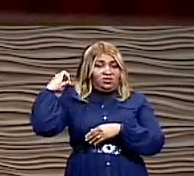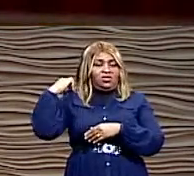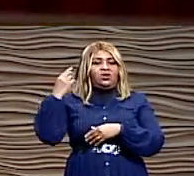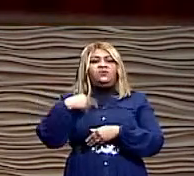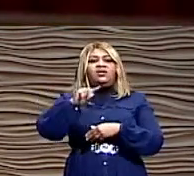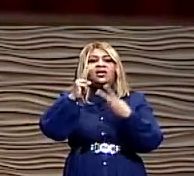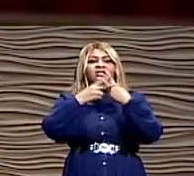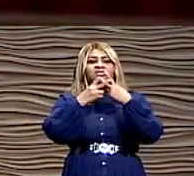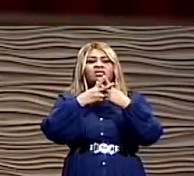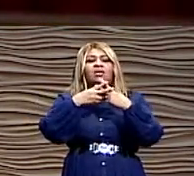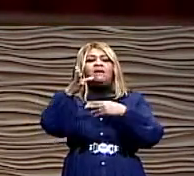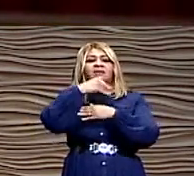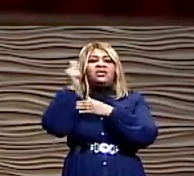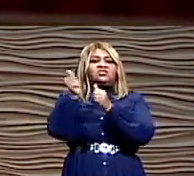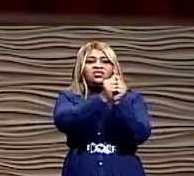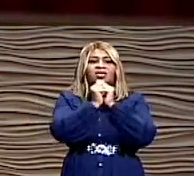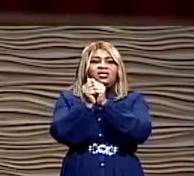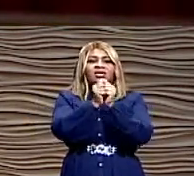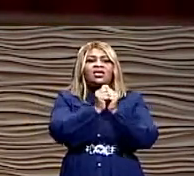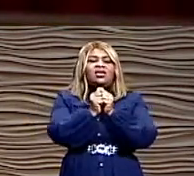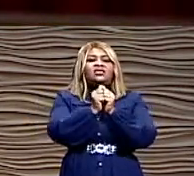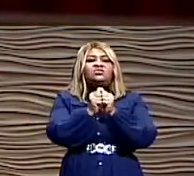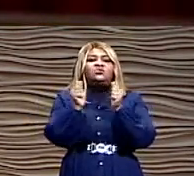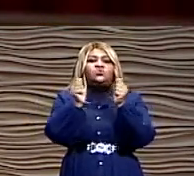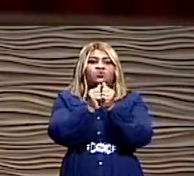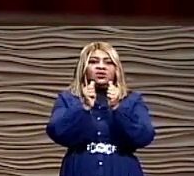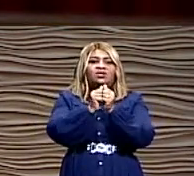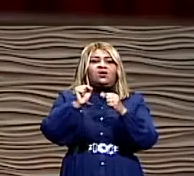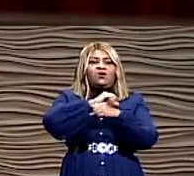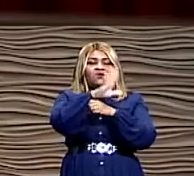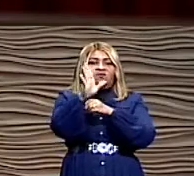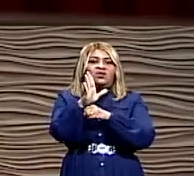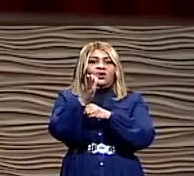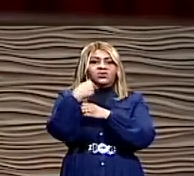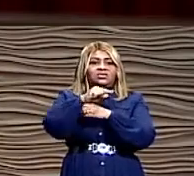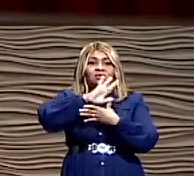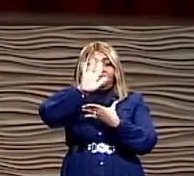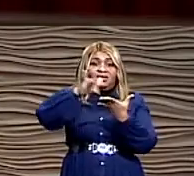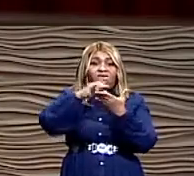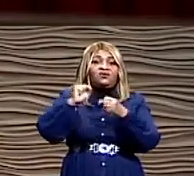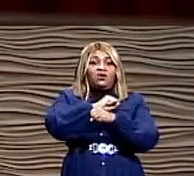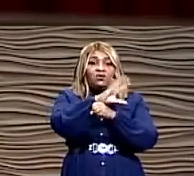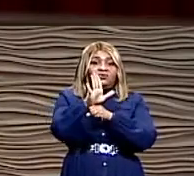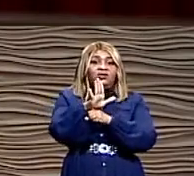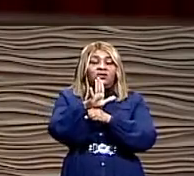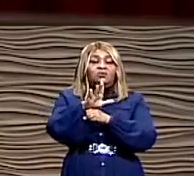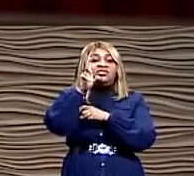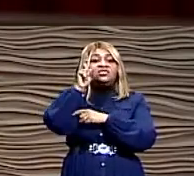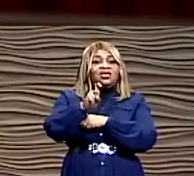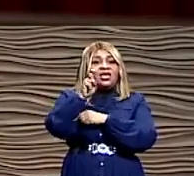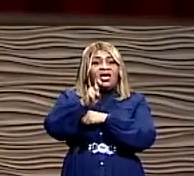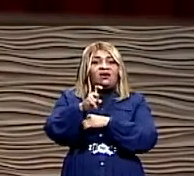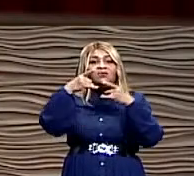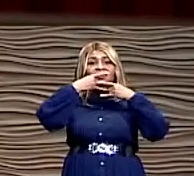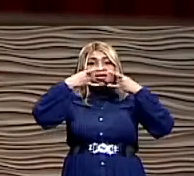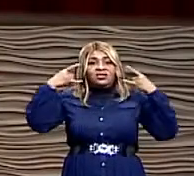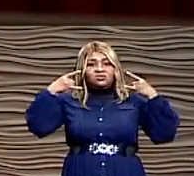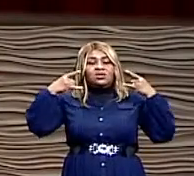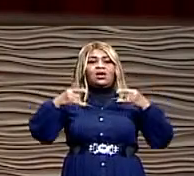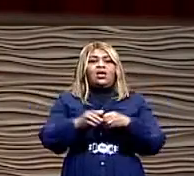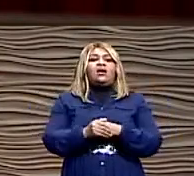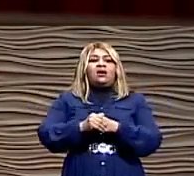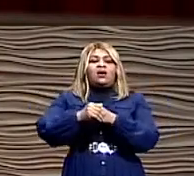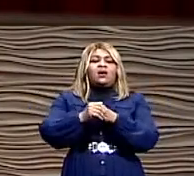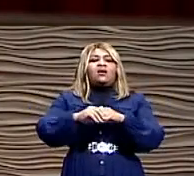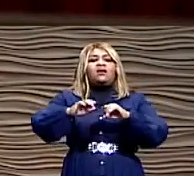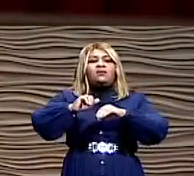Together campaign as it relates to COVID-19. We are still in the midst of COVID, which means we still have to wear our mask. Practice social distancing,